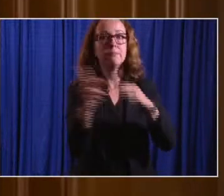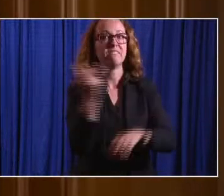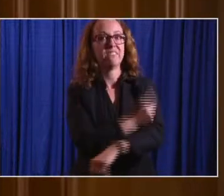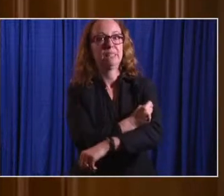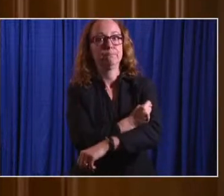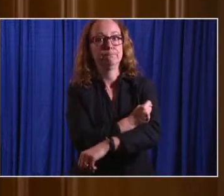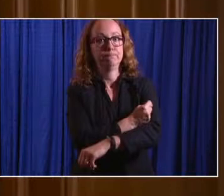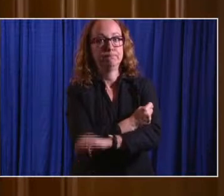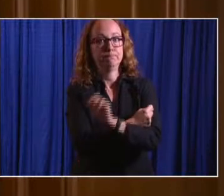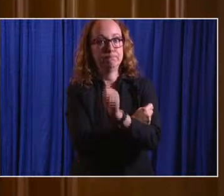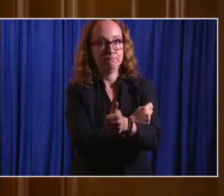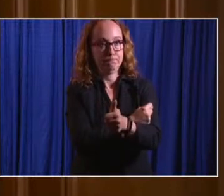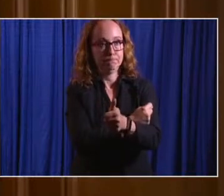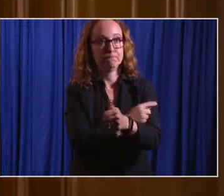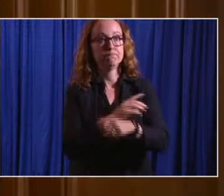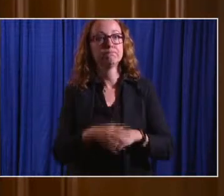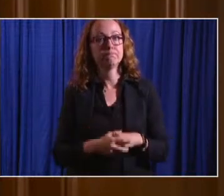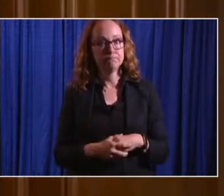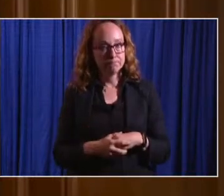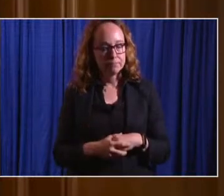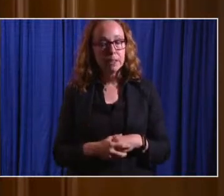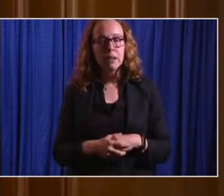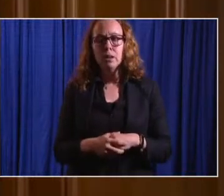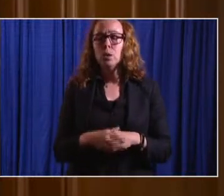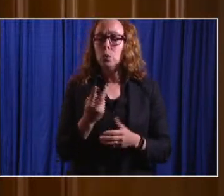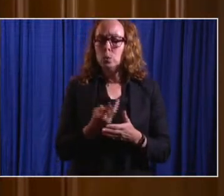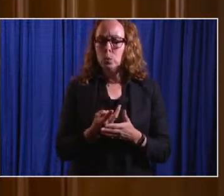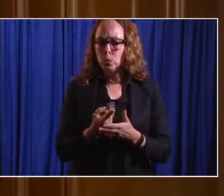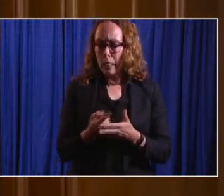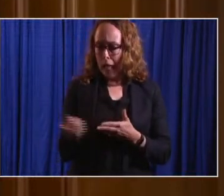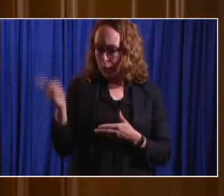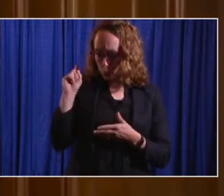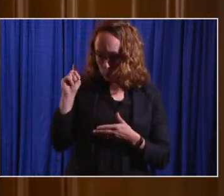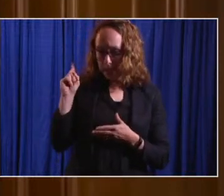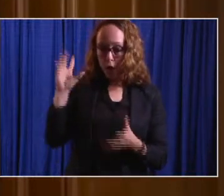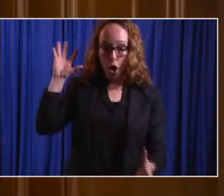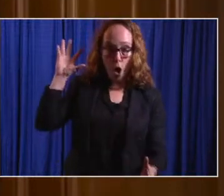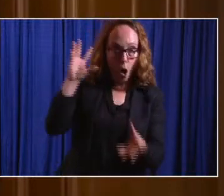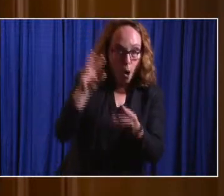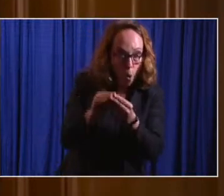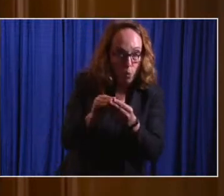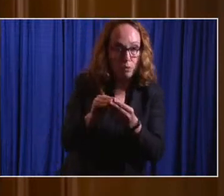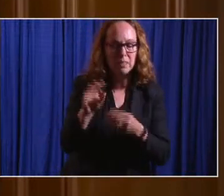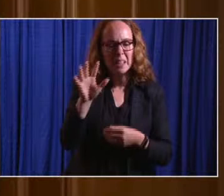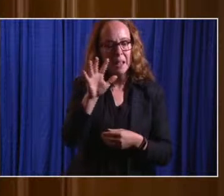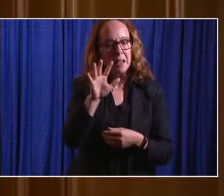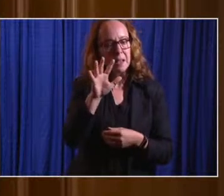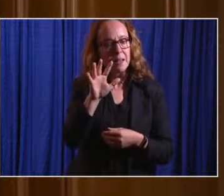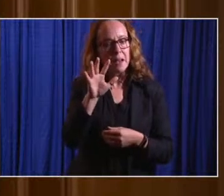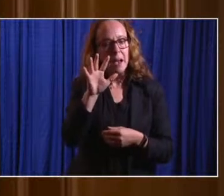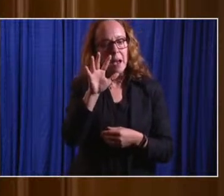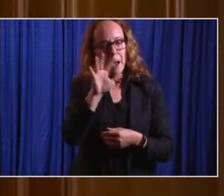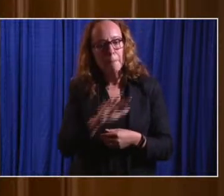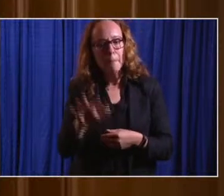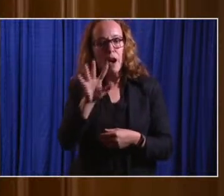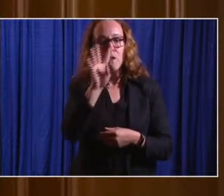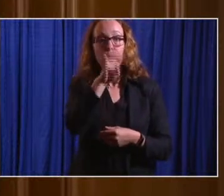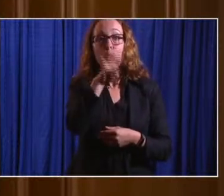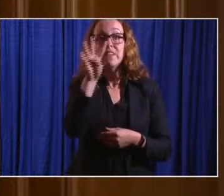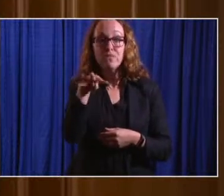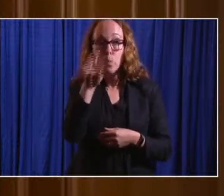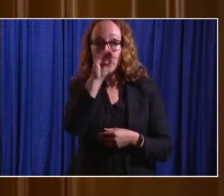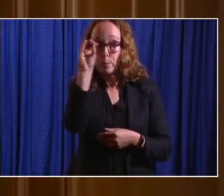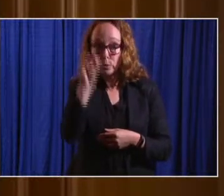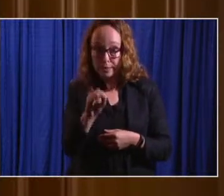the total number of people last week that were vaccinated at the Wolstein Center, approximately 44% of those vaccinated were